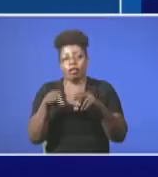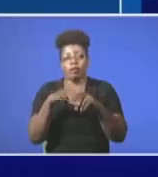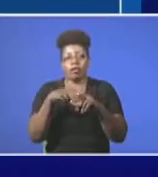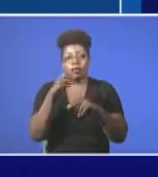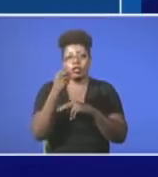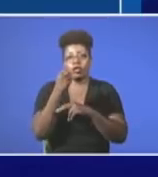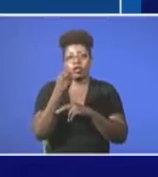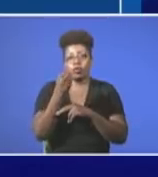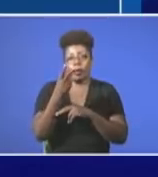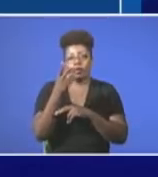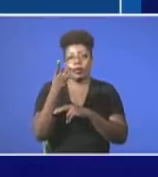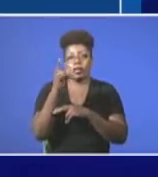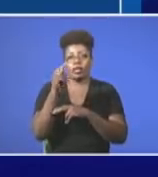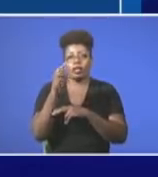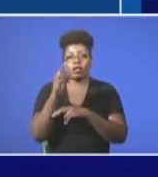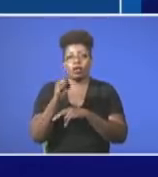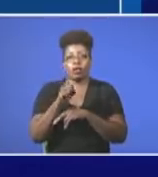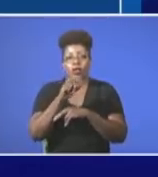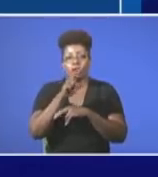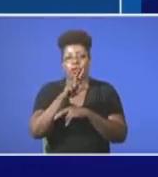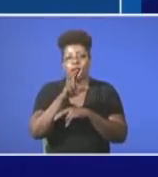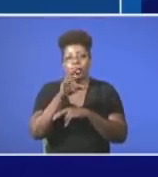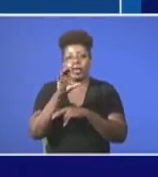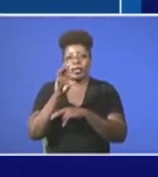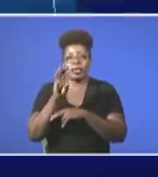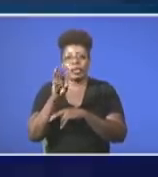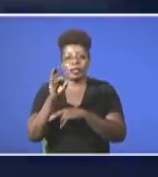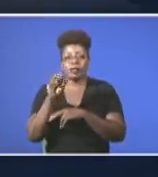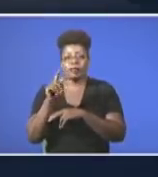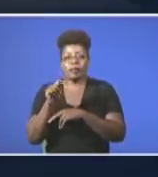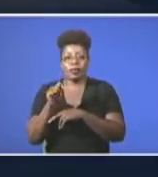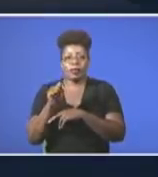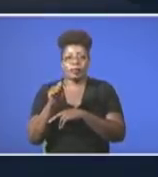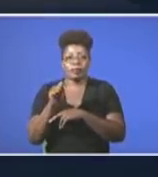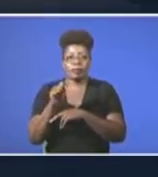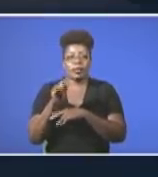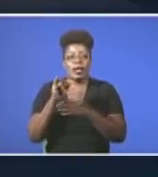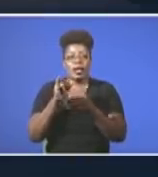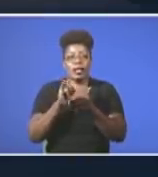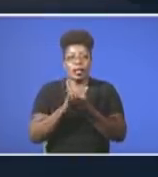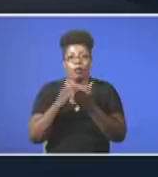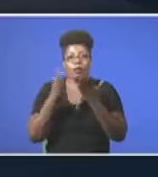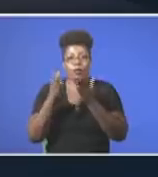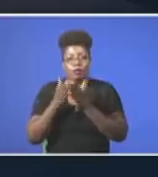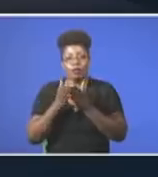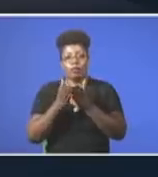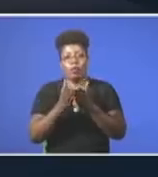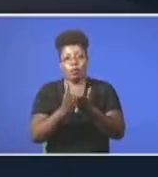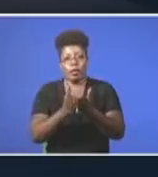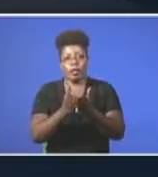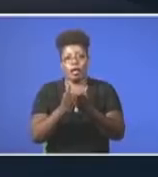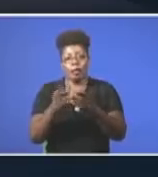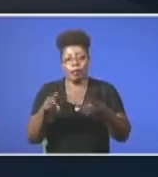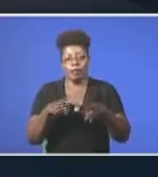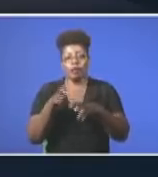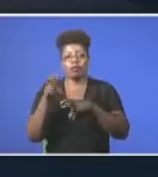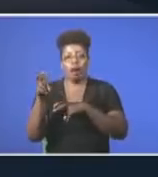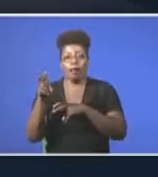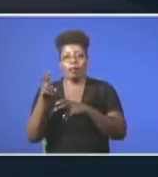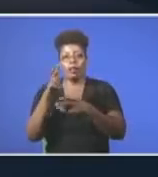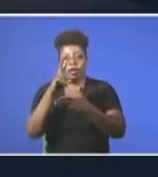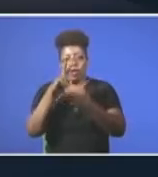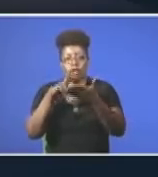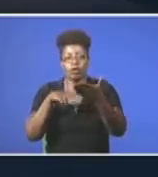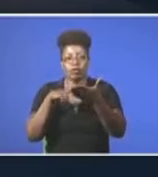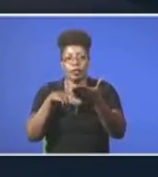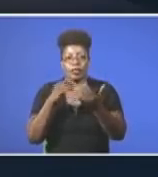18 knots, wave heights 3 to 6 feet with a moderate chop in place. And that's going to do it for your boating forecast. It's time now for your travel forecast,